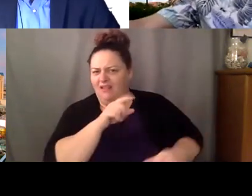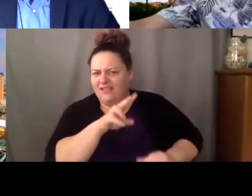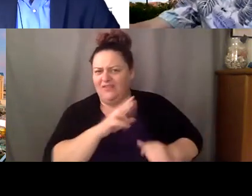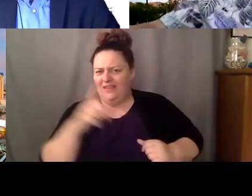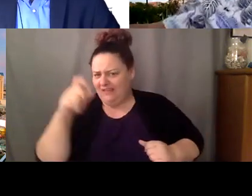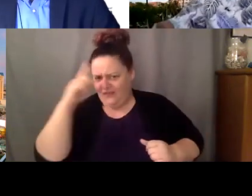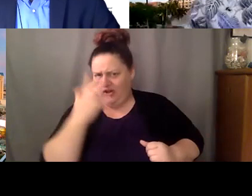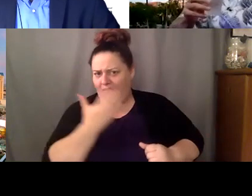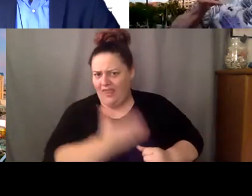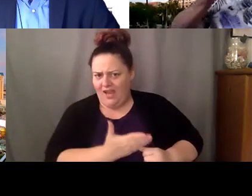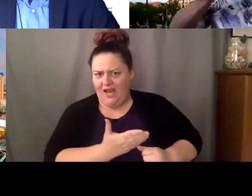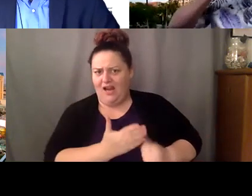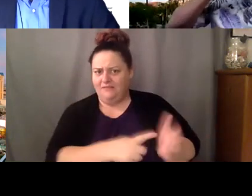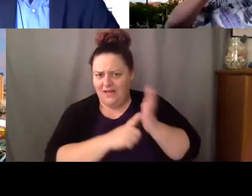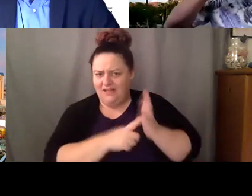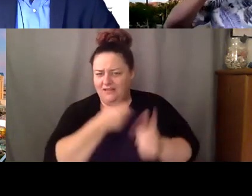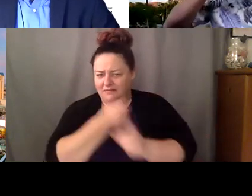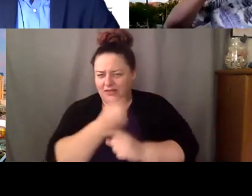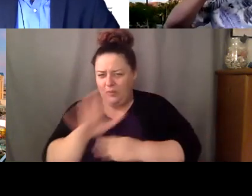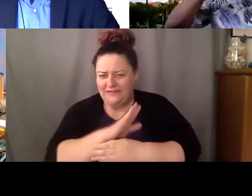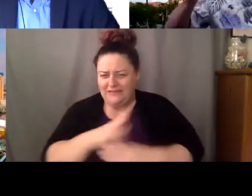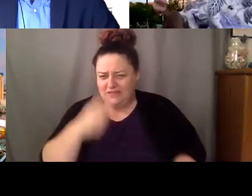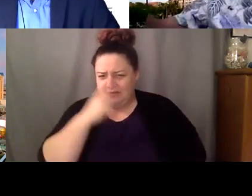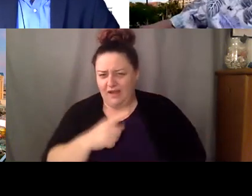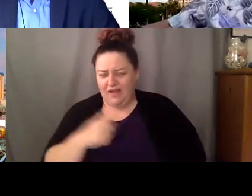government's mandates have impacted your business?